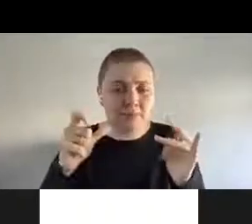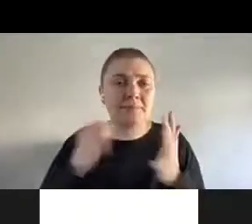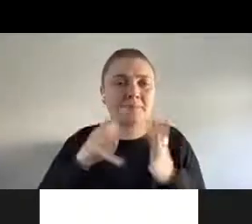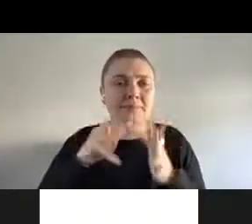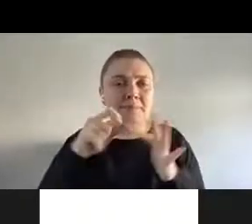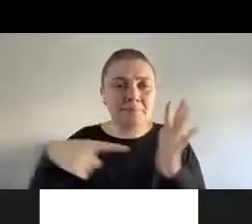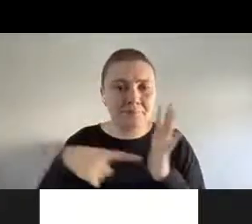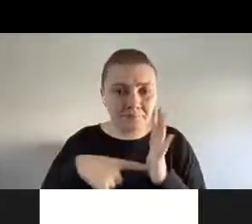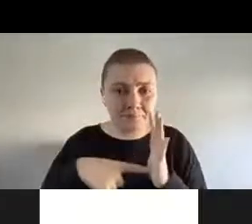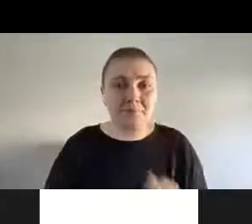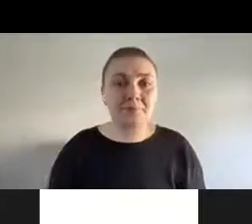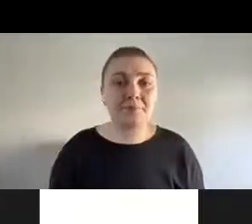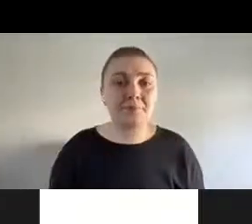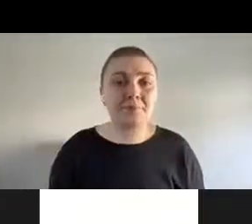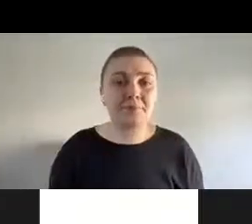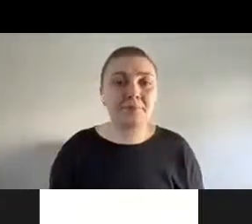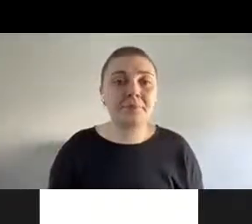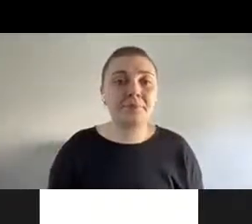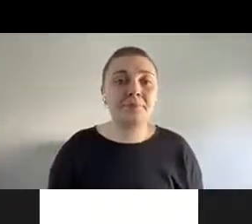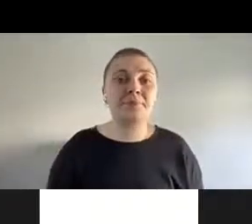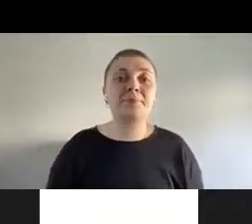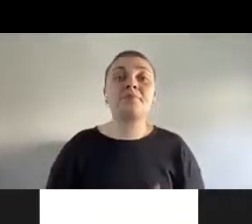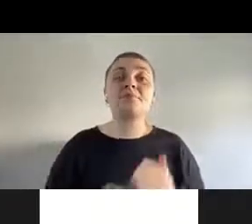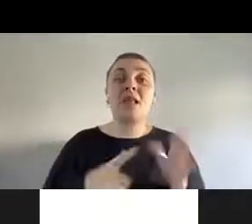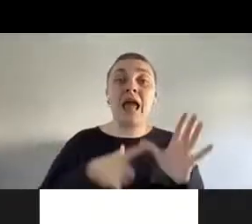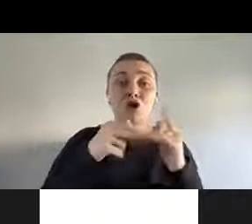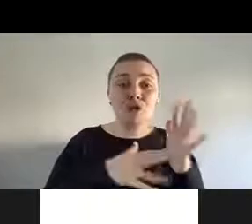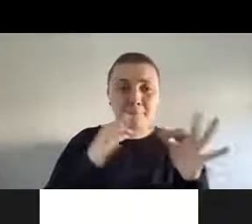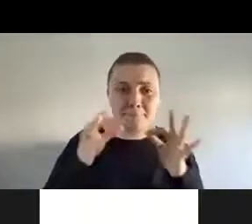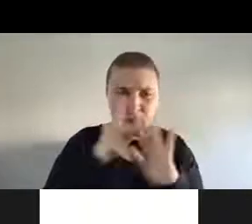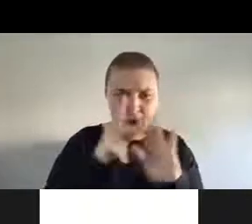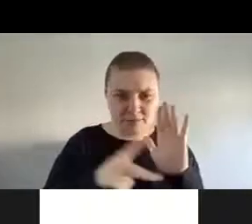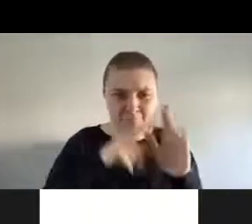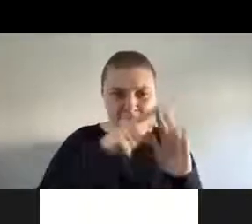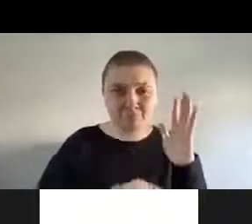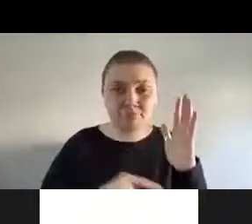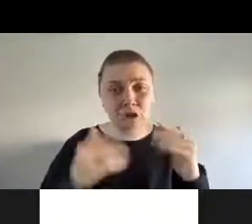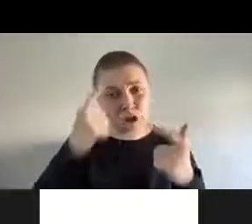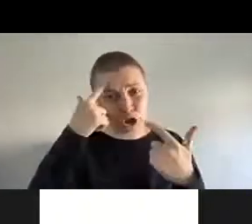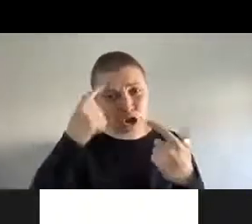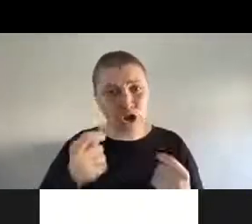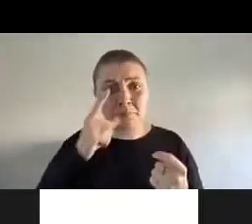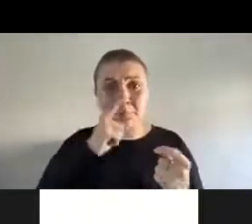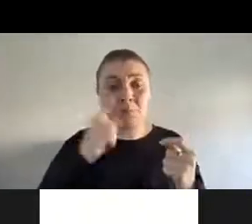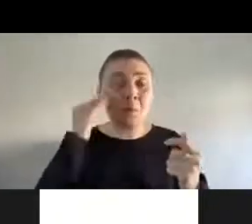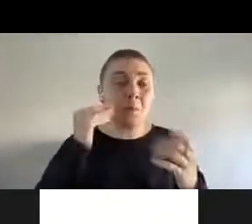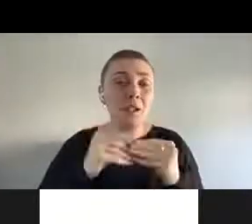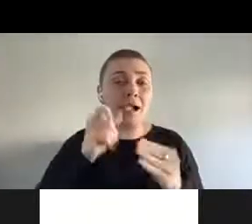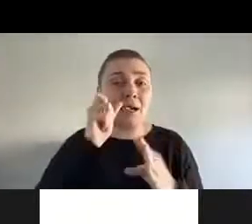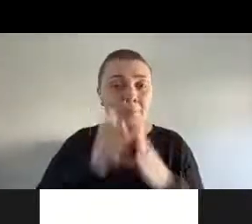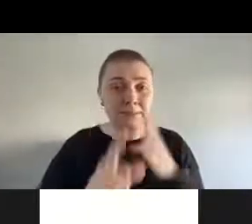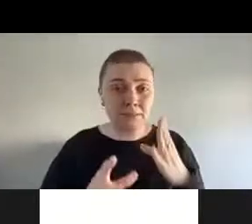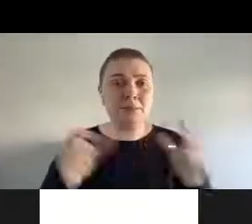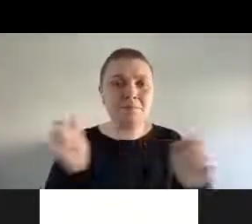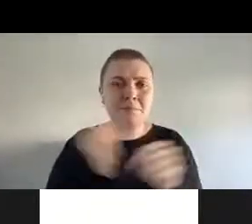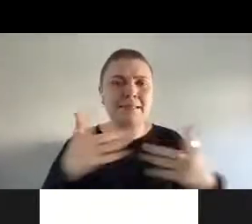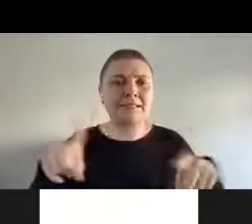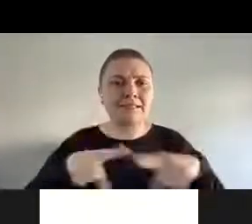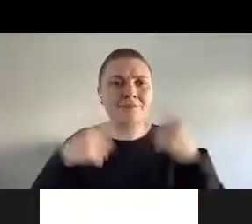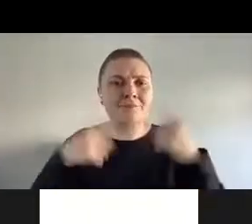The affirmative action policy acknowledges the skills of women with disabilities and made a difference in my